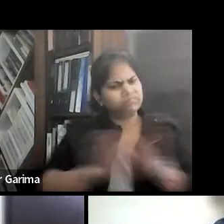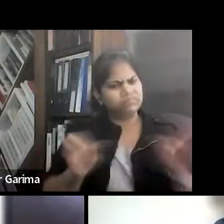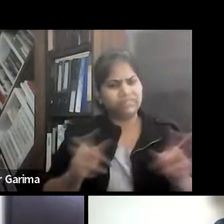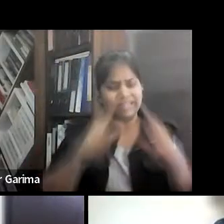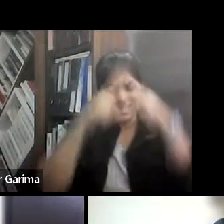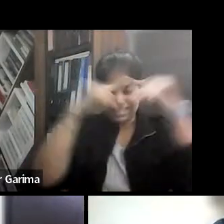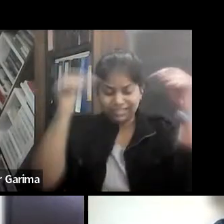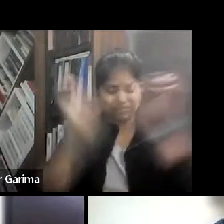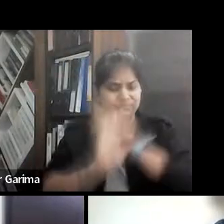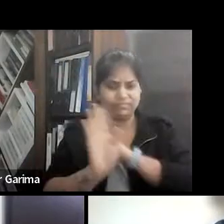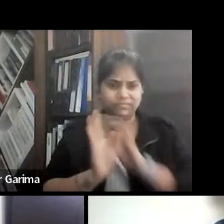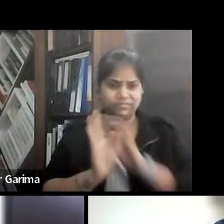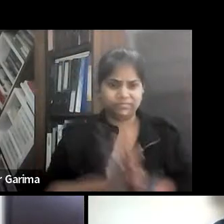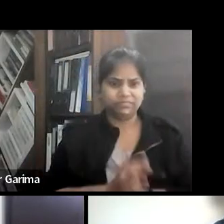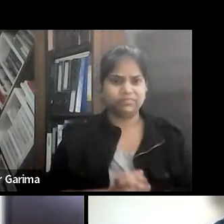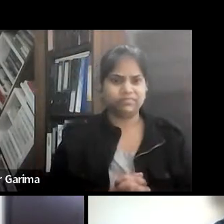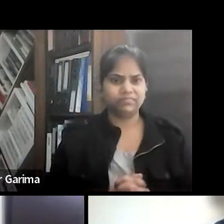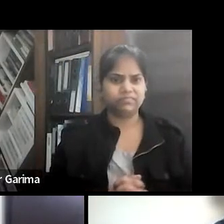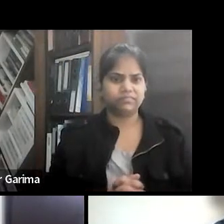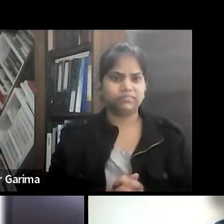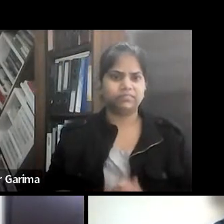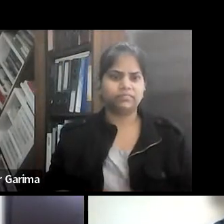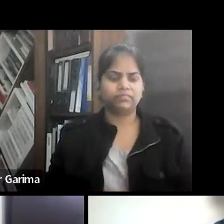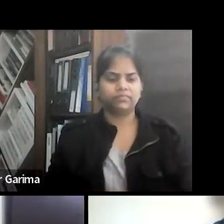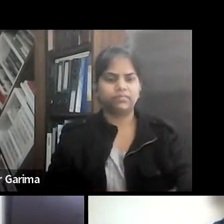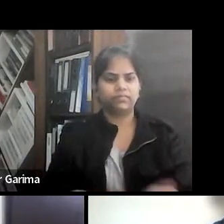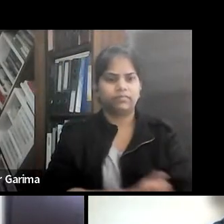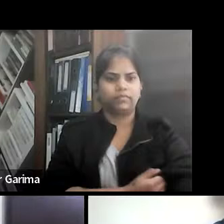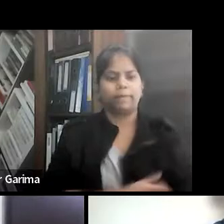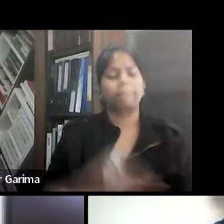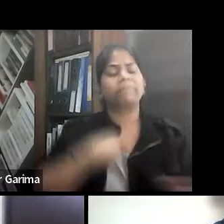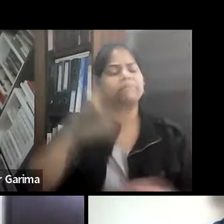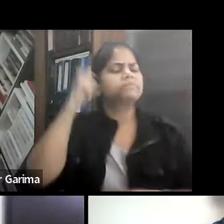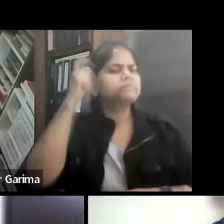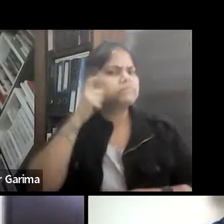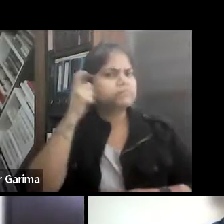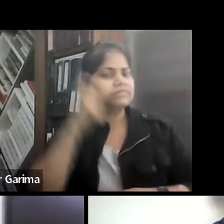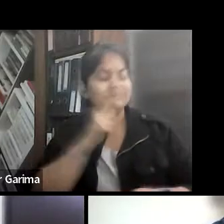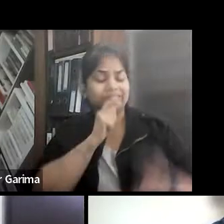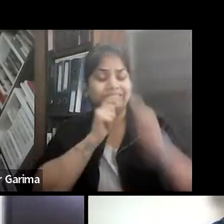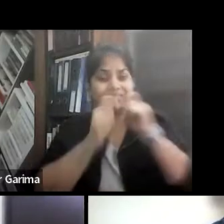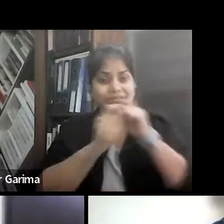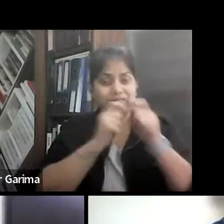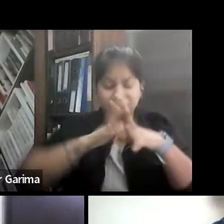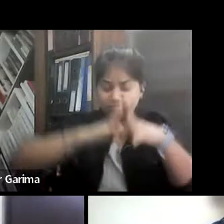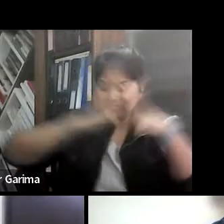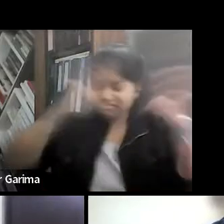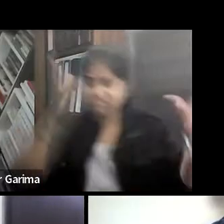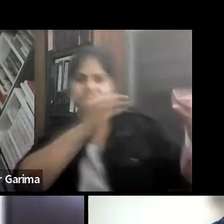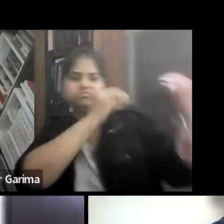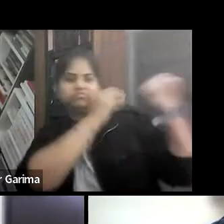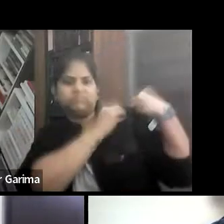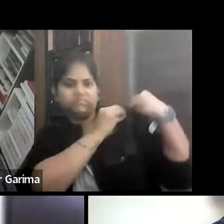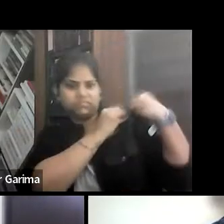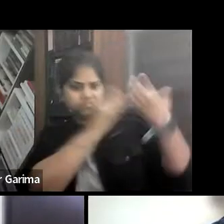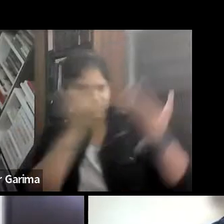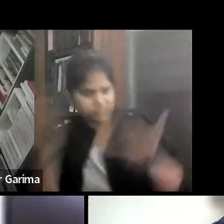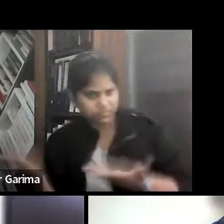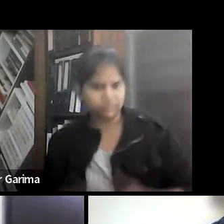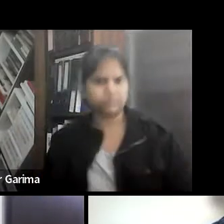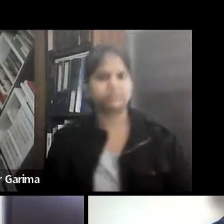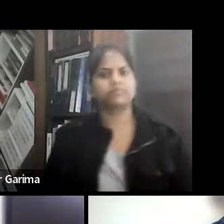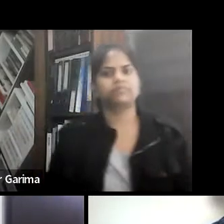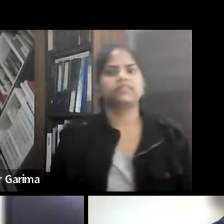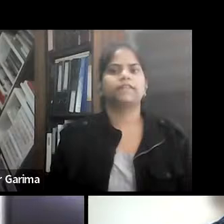Yes. Yeah. So I think mass media is really responsible for that.